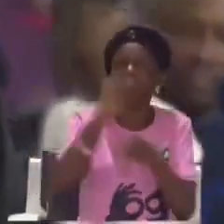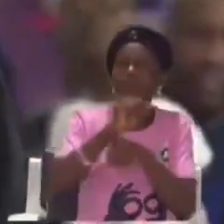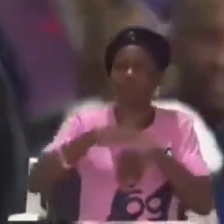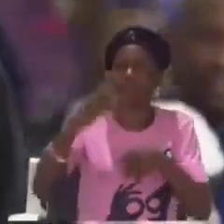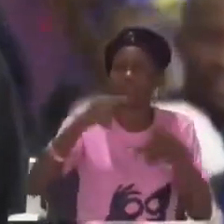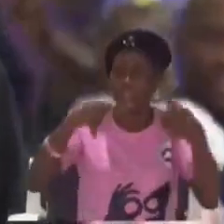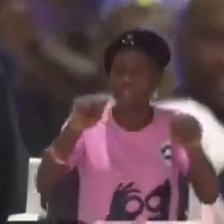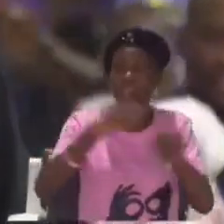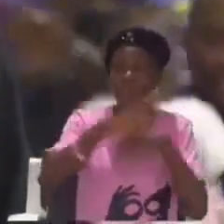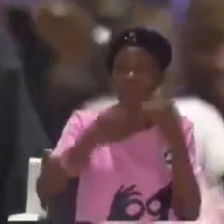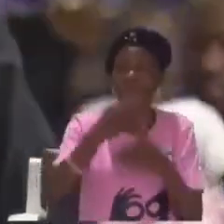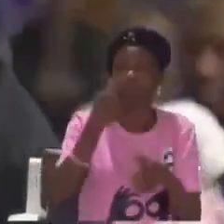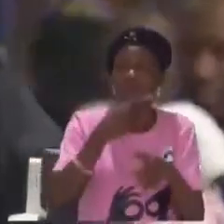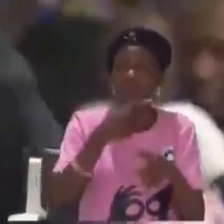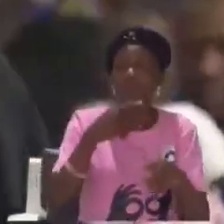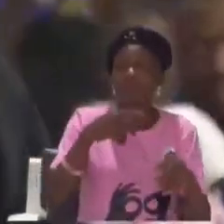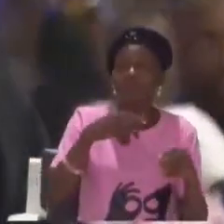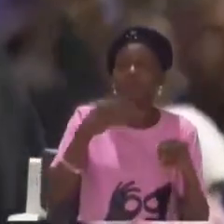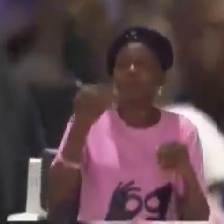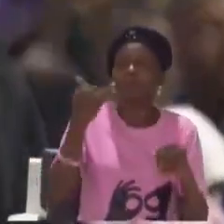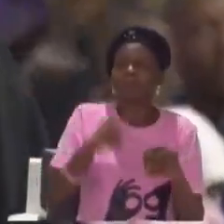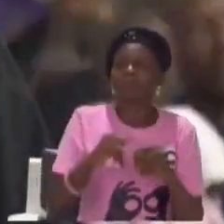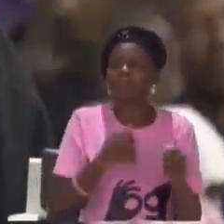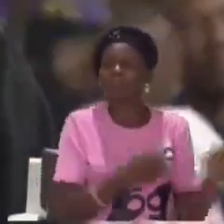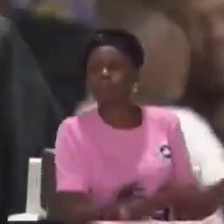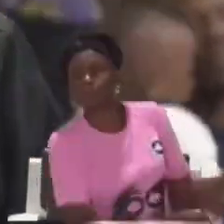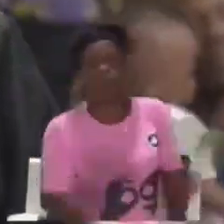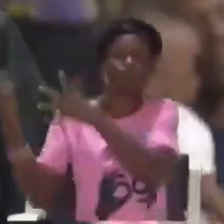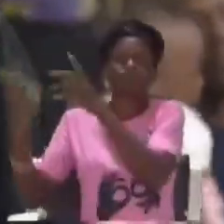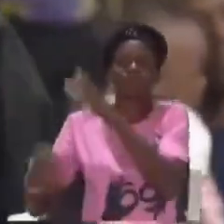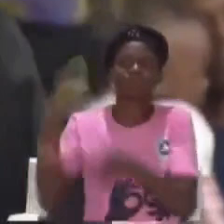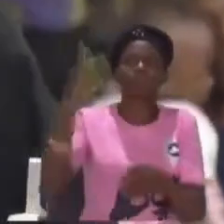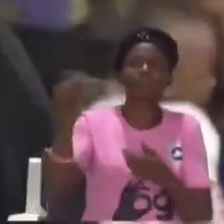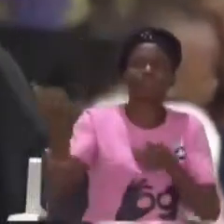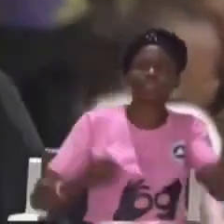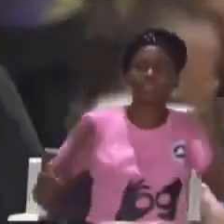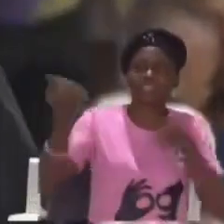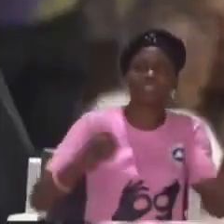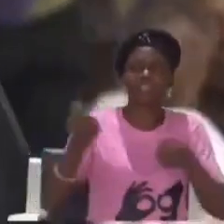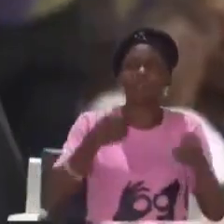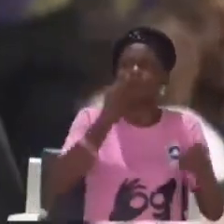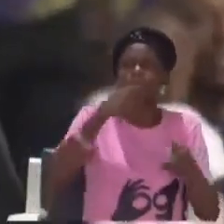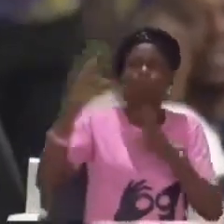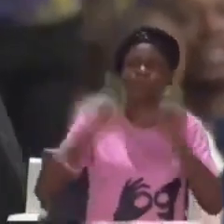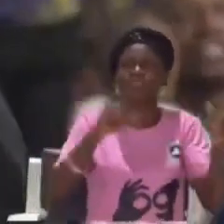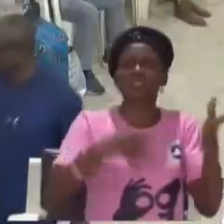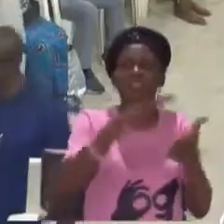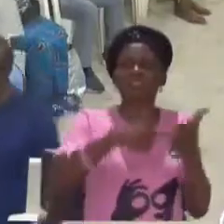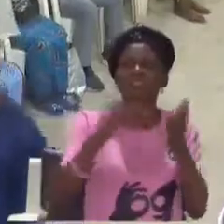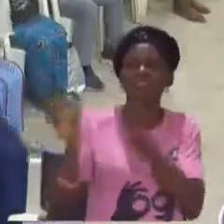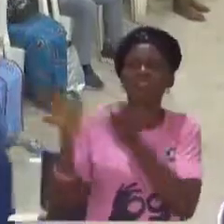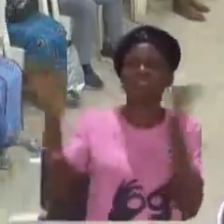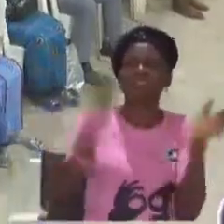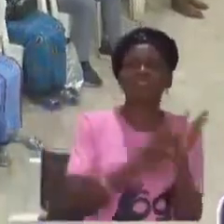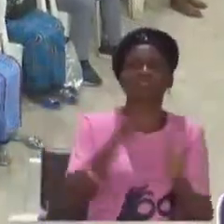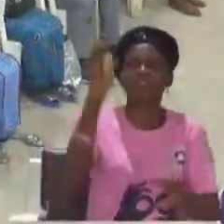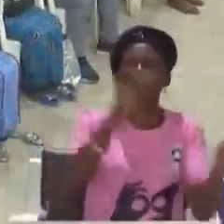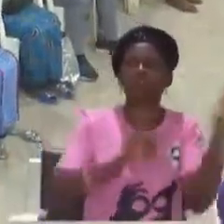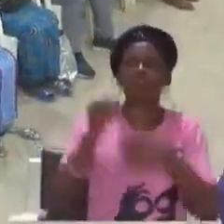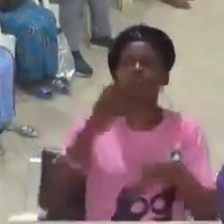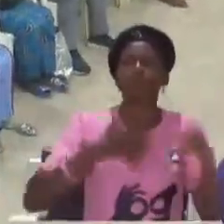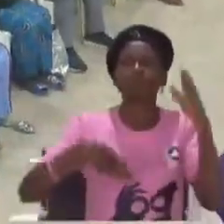all they could, but to no avail, they threw me out of their car on Third Bella Bridge. Who did it?